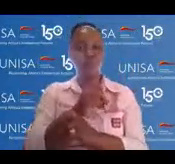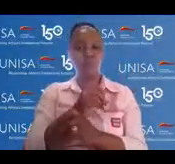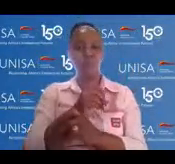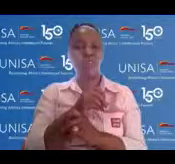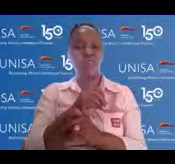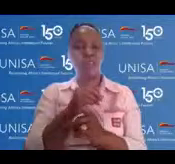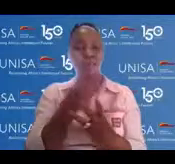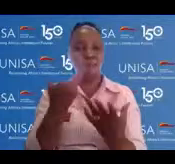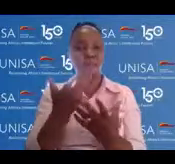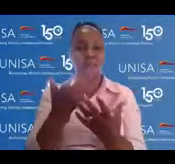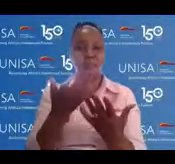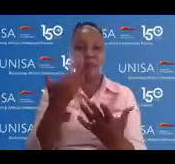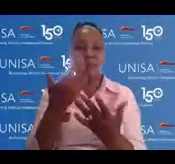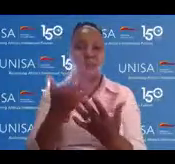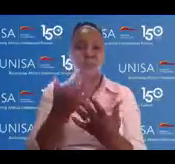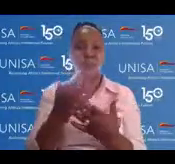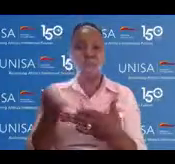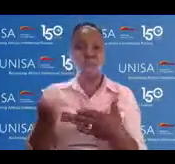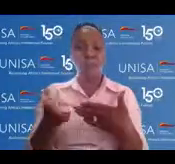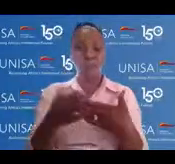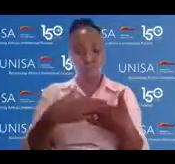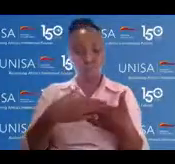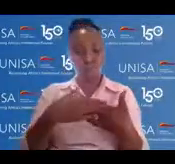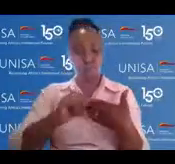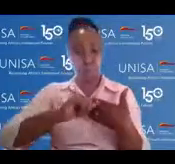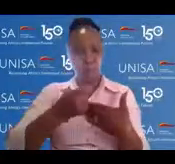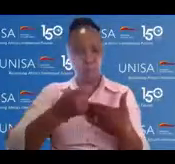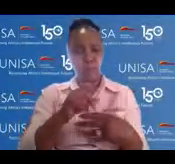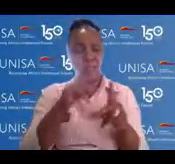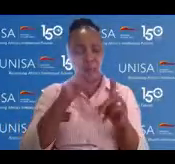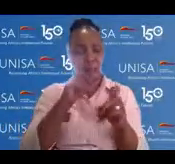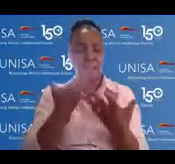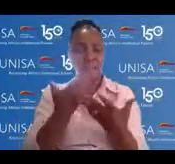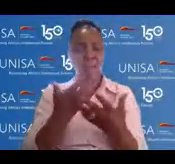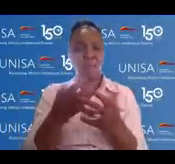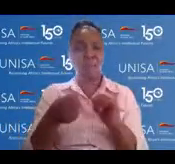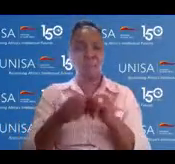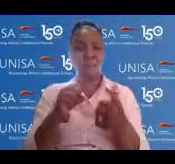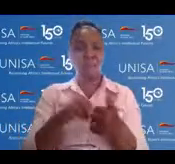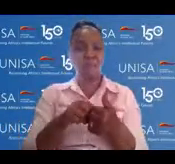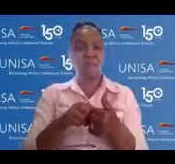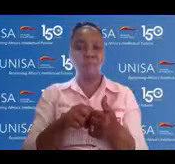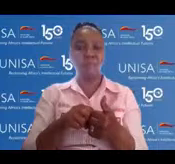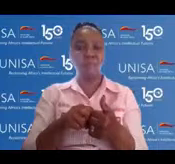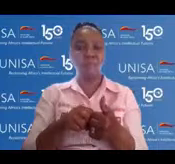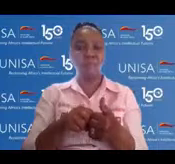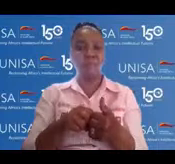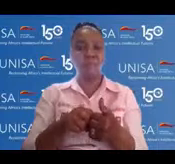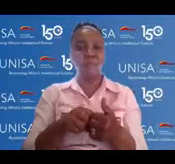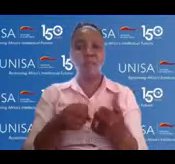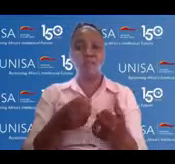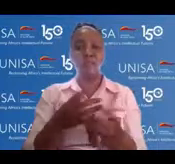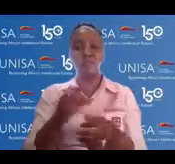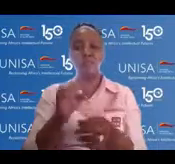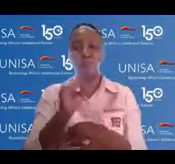means violation, got a problem. So when I click on this little symbol, I can switch it on and off like